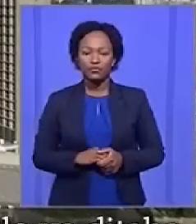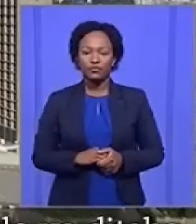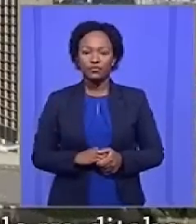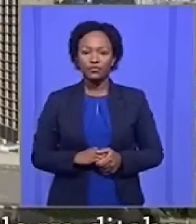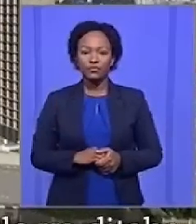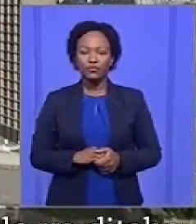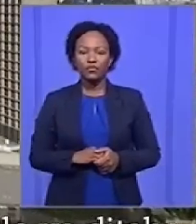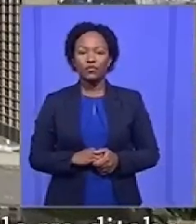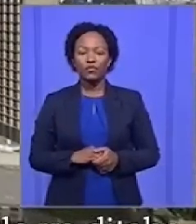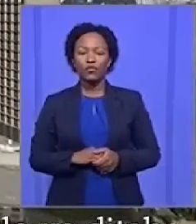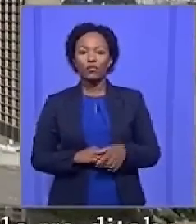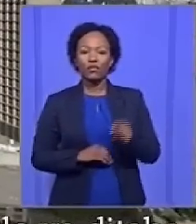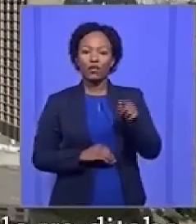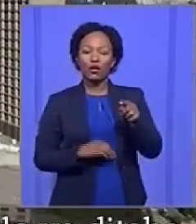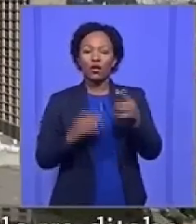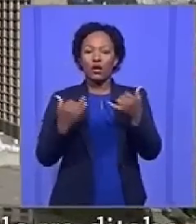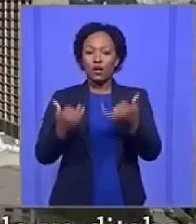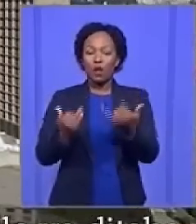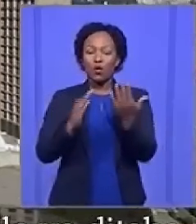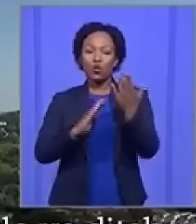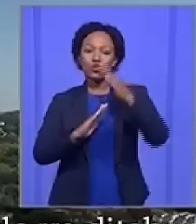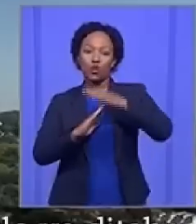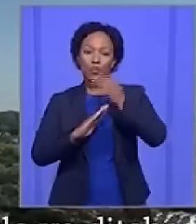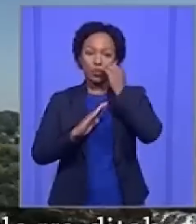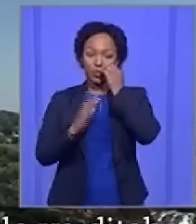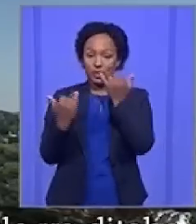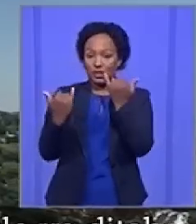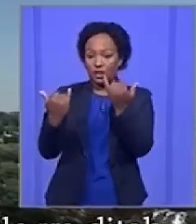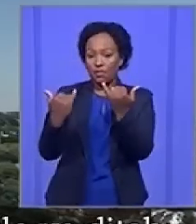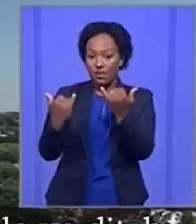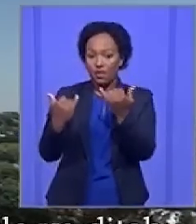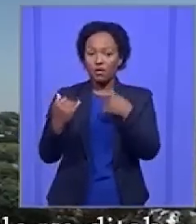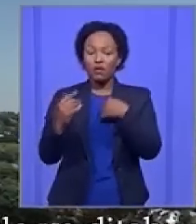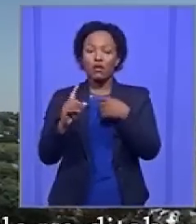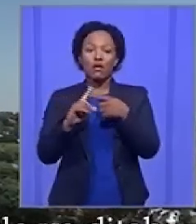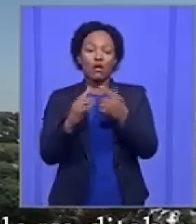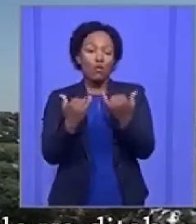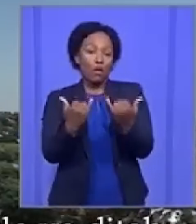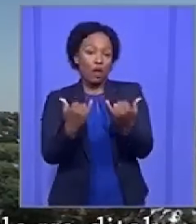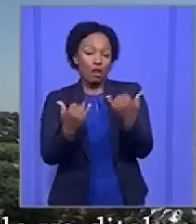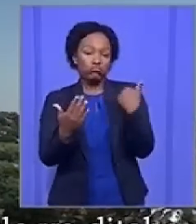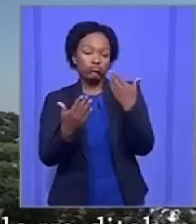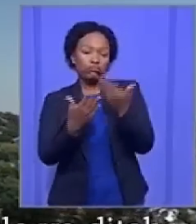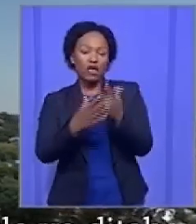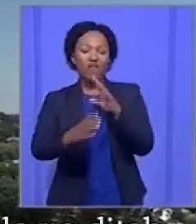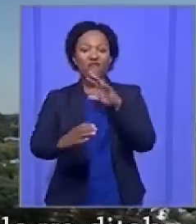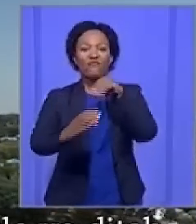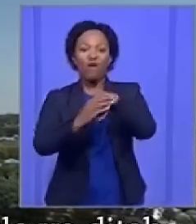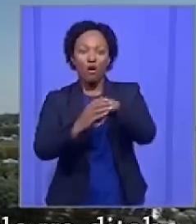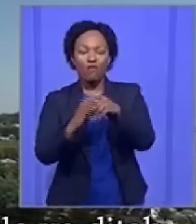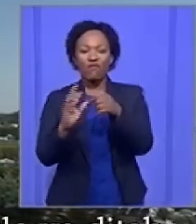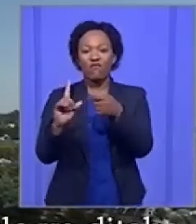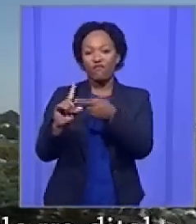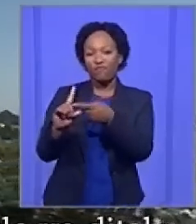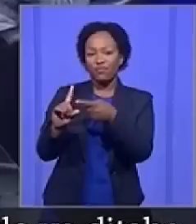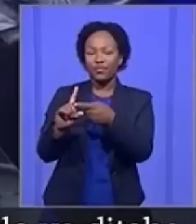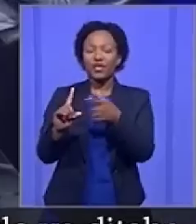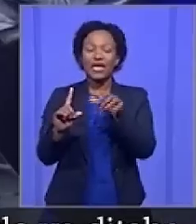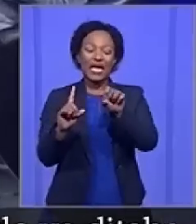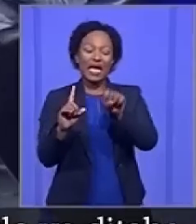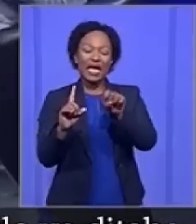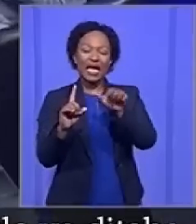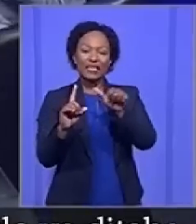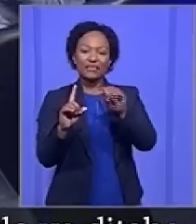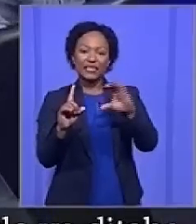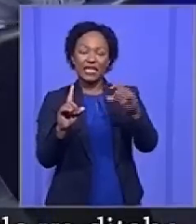Bolokolo ba mekgatlo ya ditaba bo ka sehloho nakong ena ya dikgetho mme kgatheng lena bo kenyeletsa hloho ya phethahatso ya ditaba ho